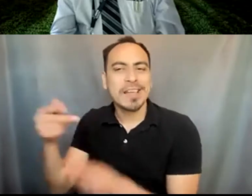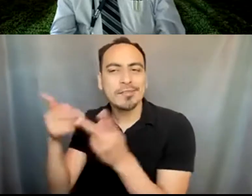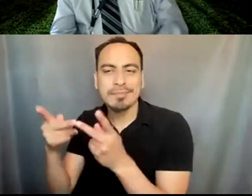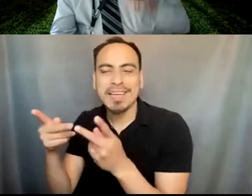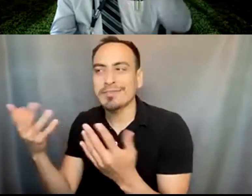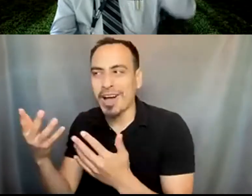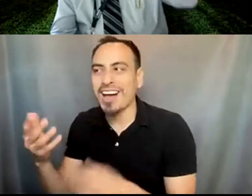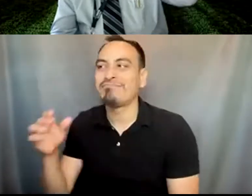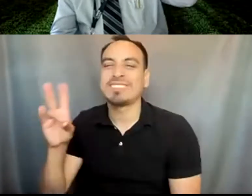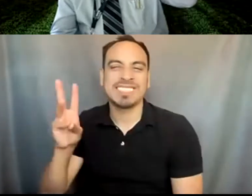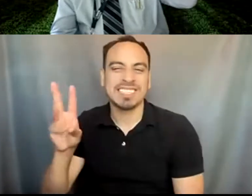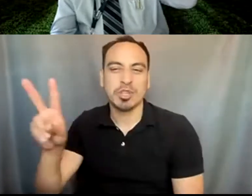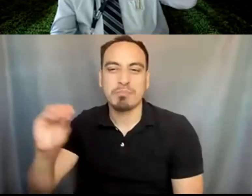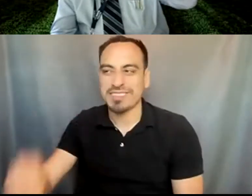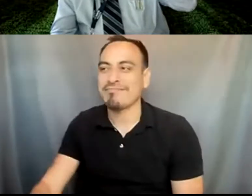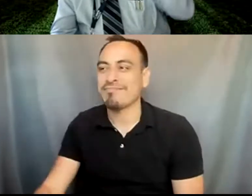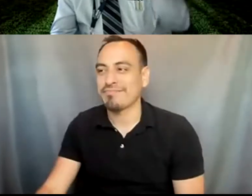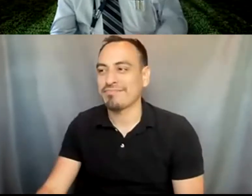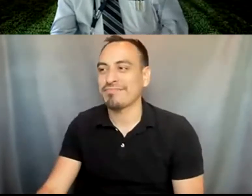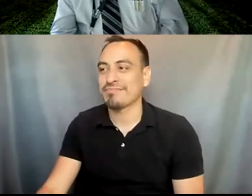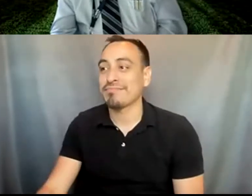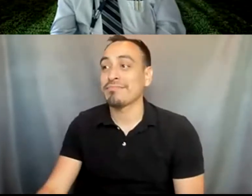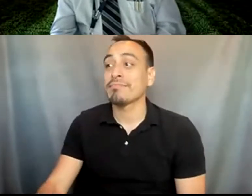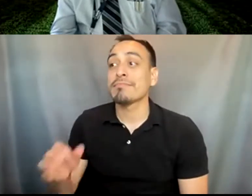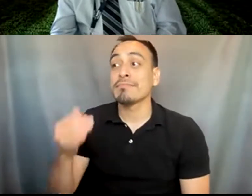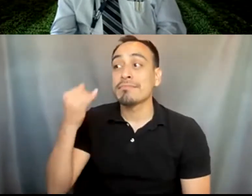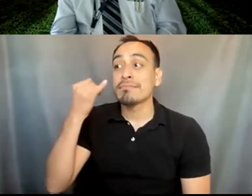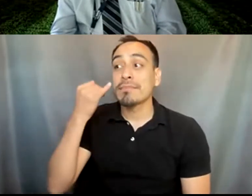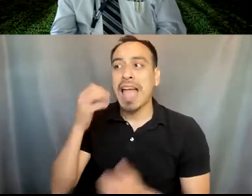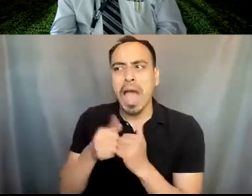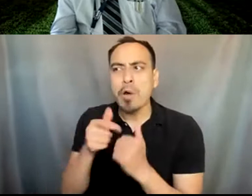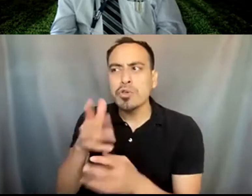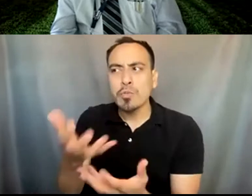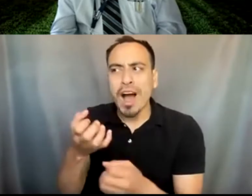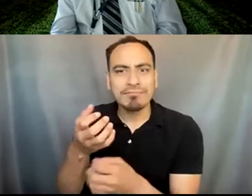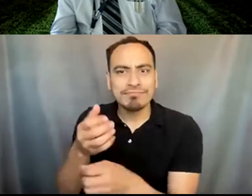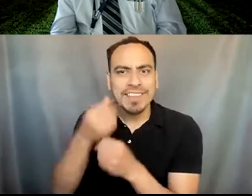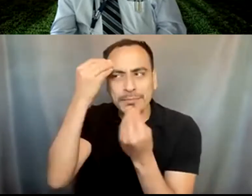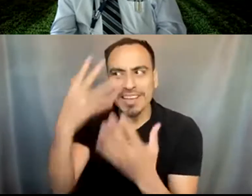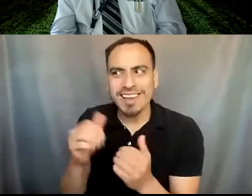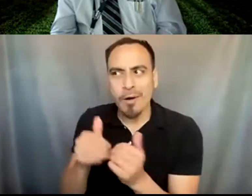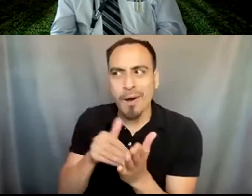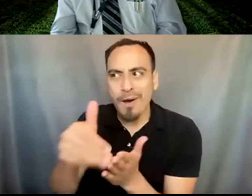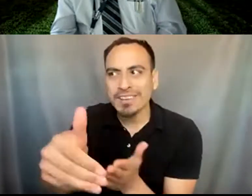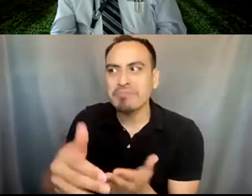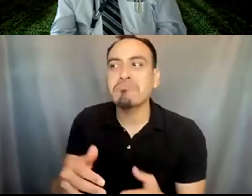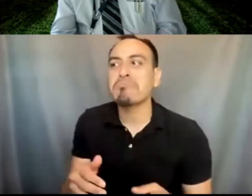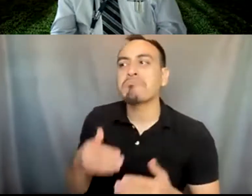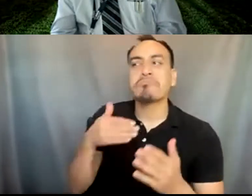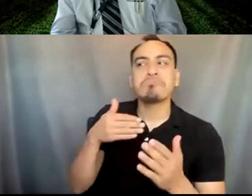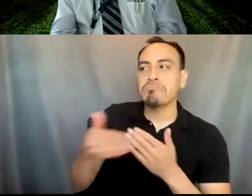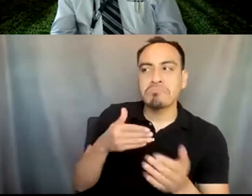weekly, bi-weekly. And then any other needs you have, the 55% said access to answers from leadership,